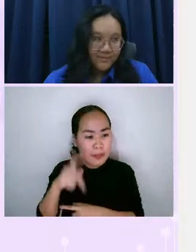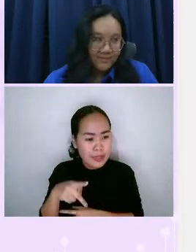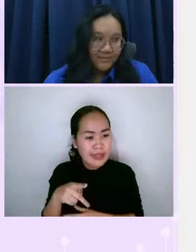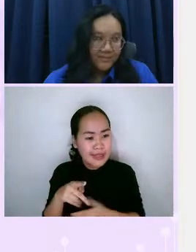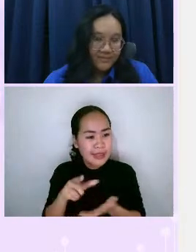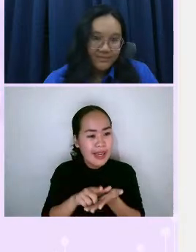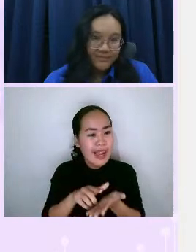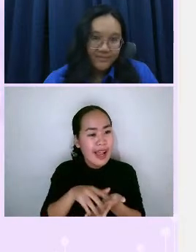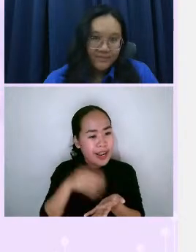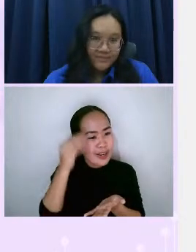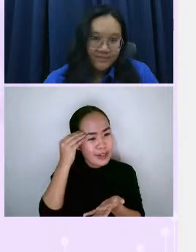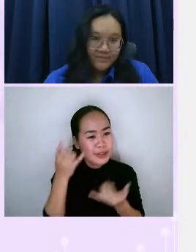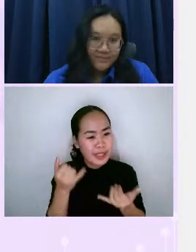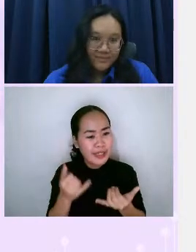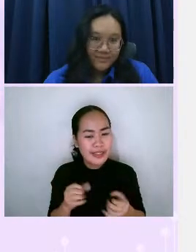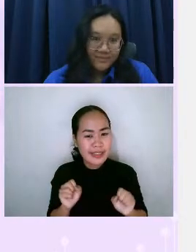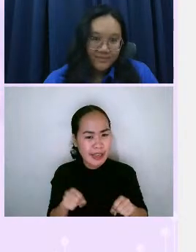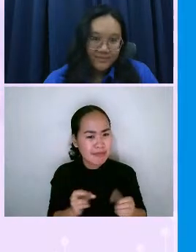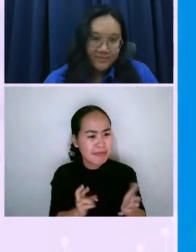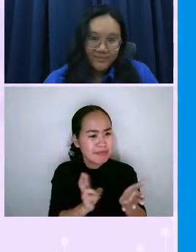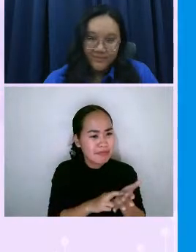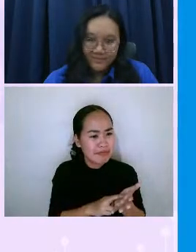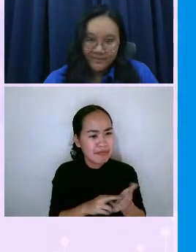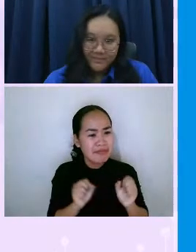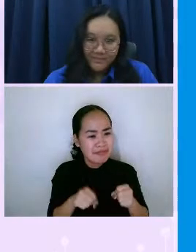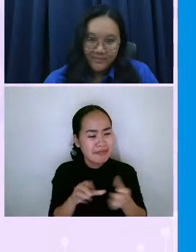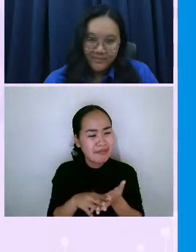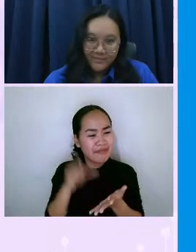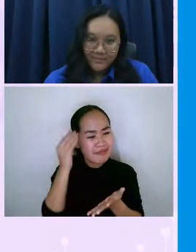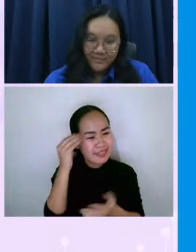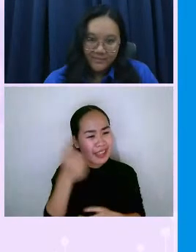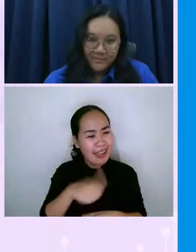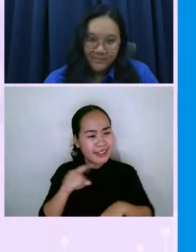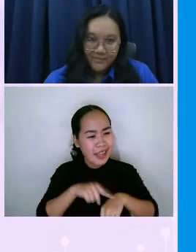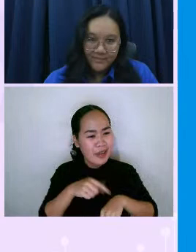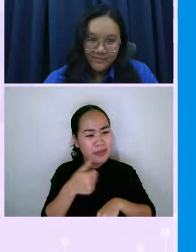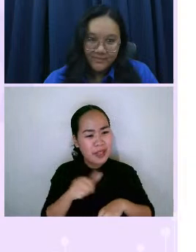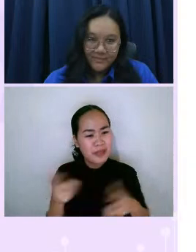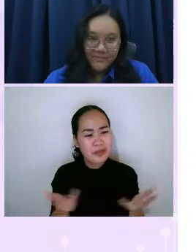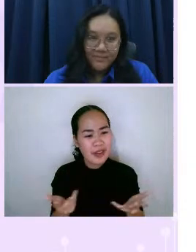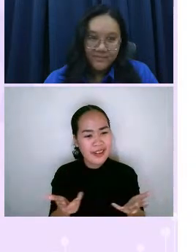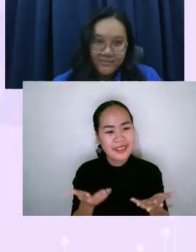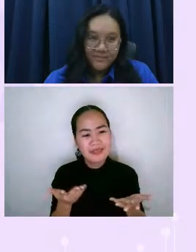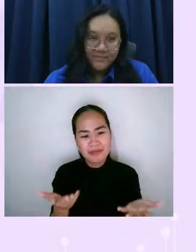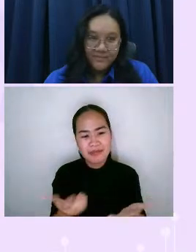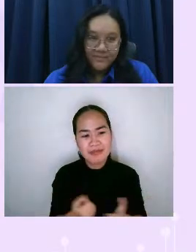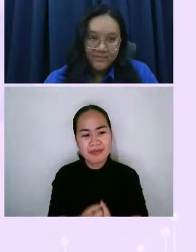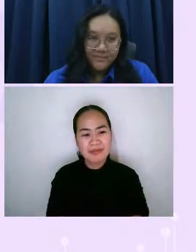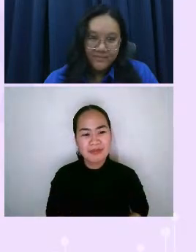and learn new skills anytime and anywhere through the TESDA online program.